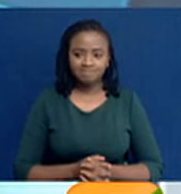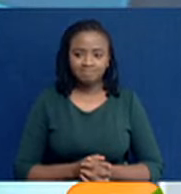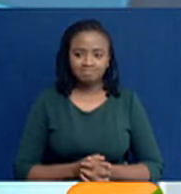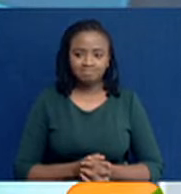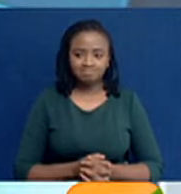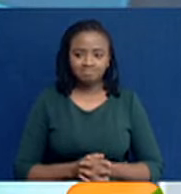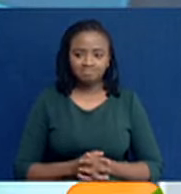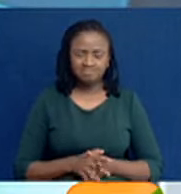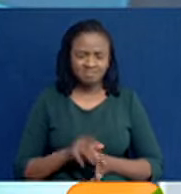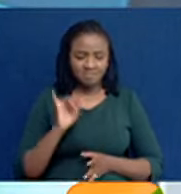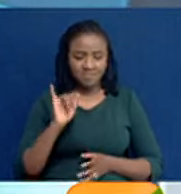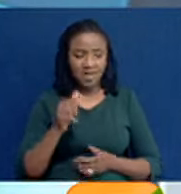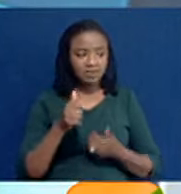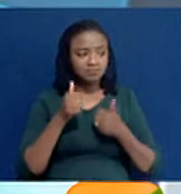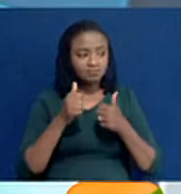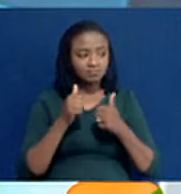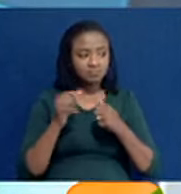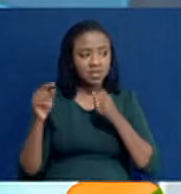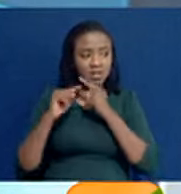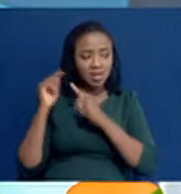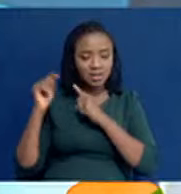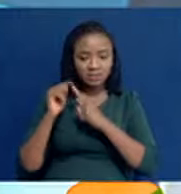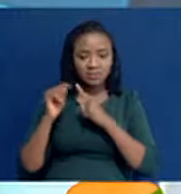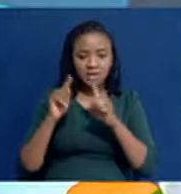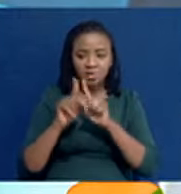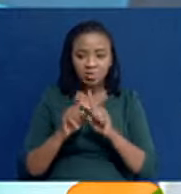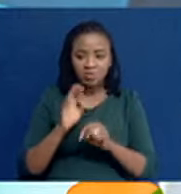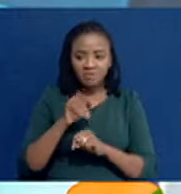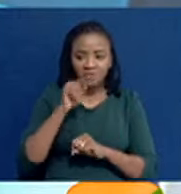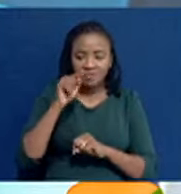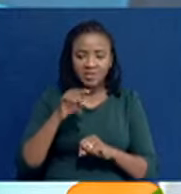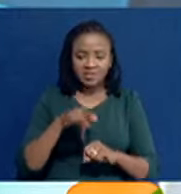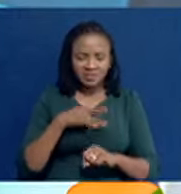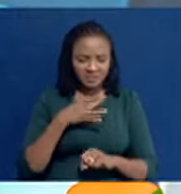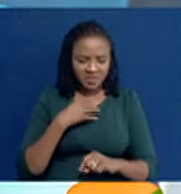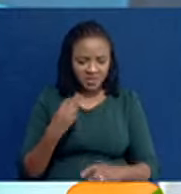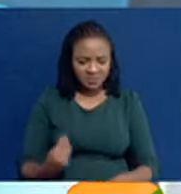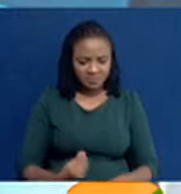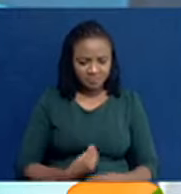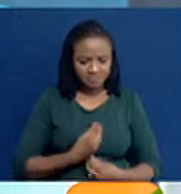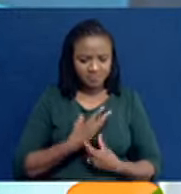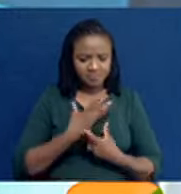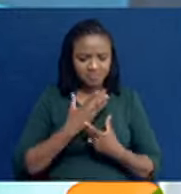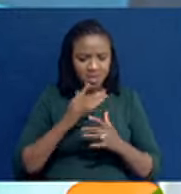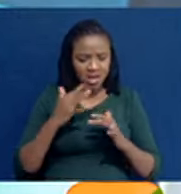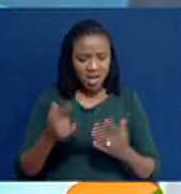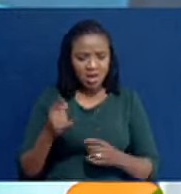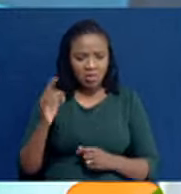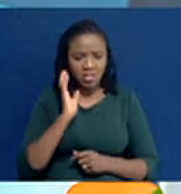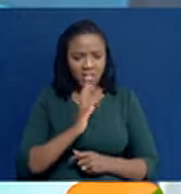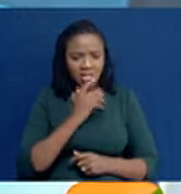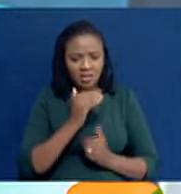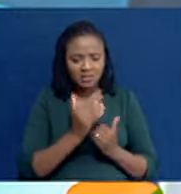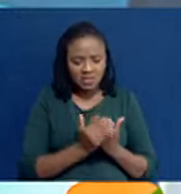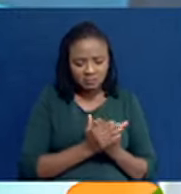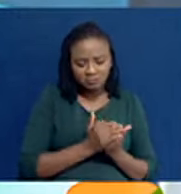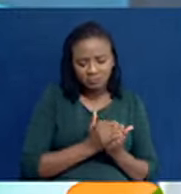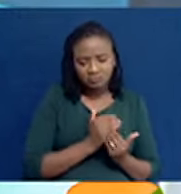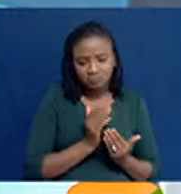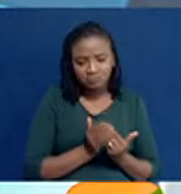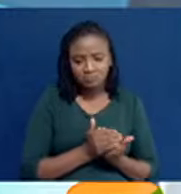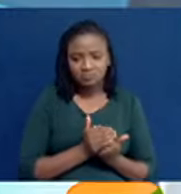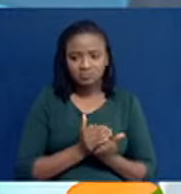experience. And I think that got into me in one thing, how he was caring,